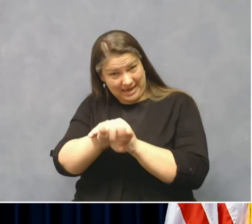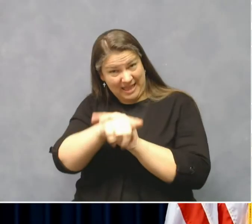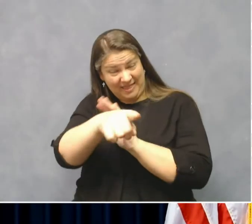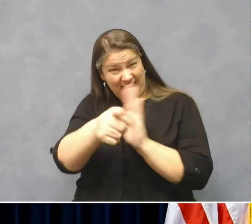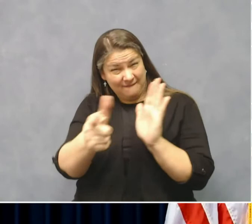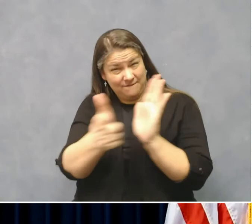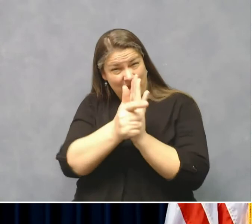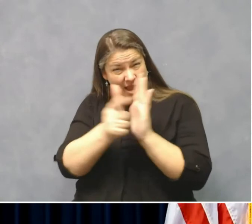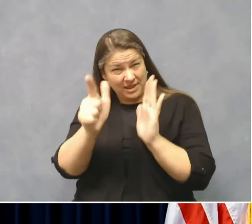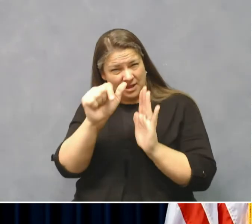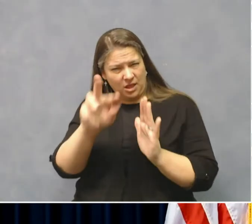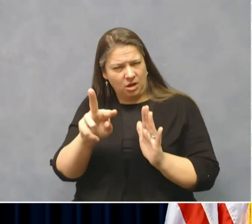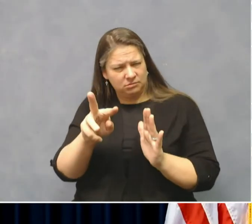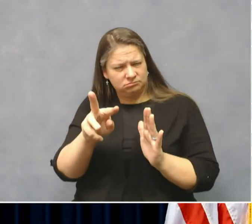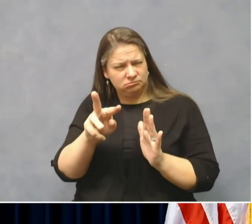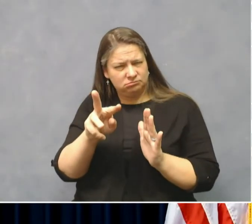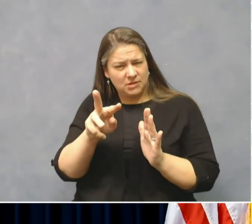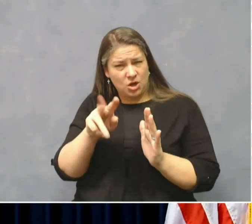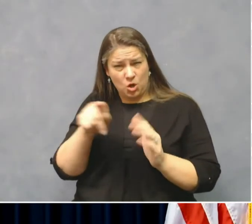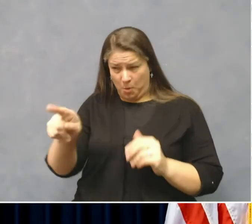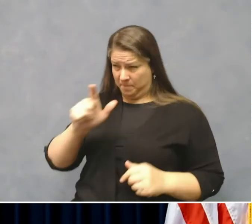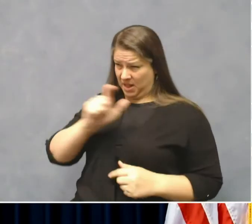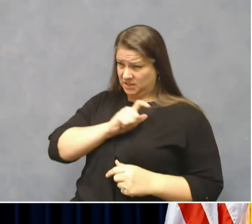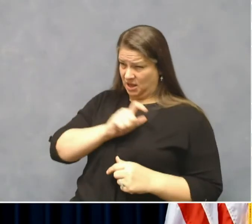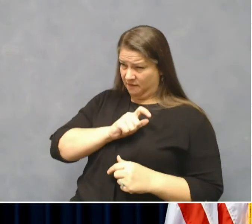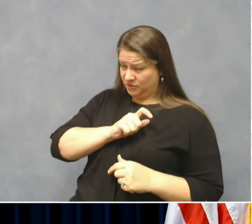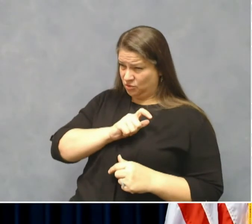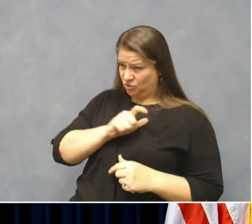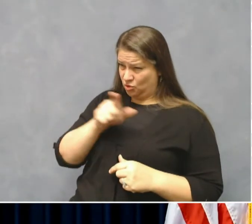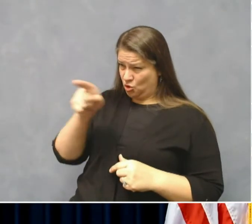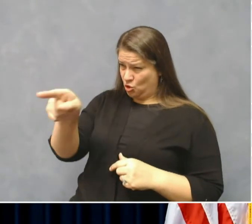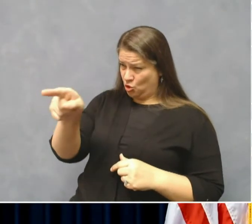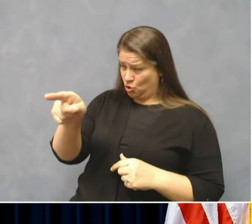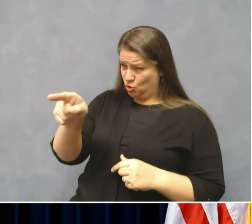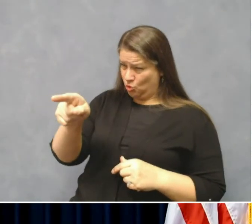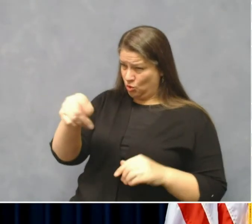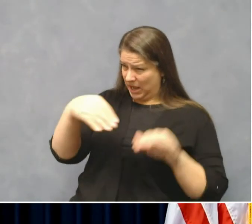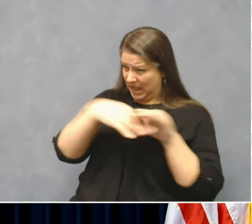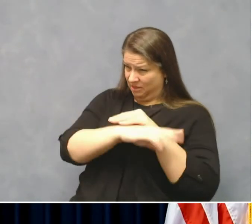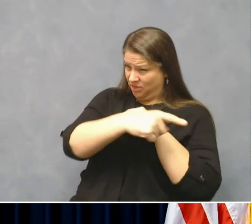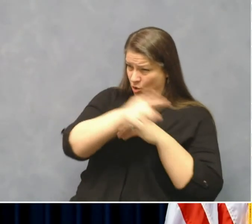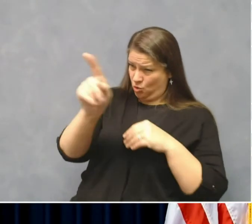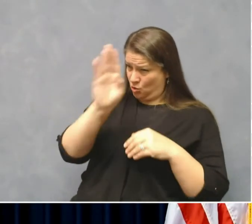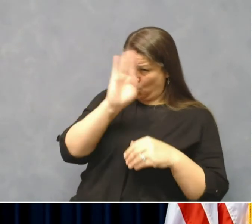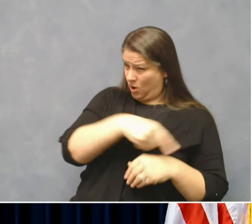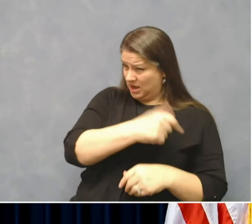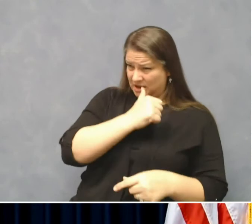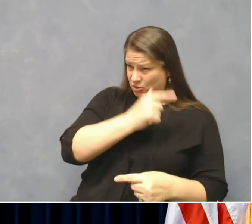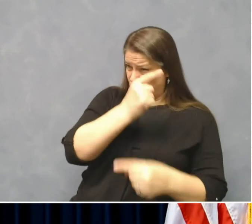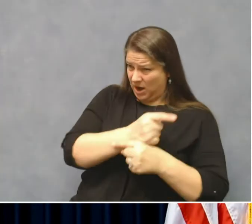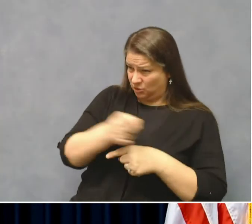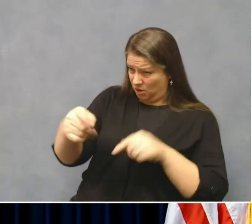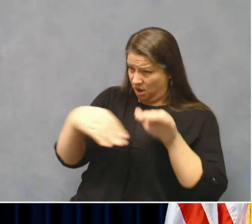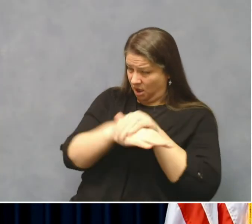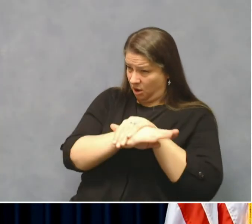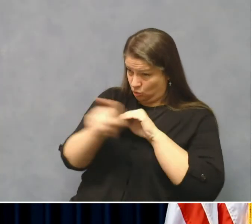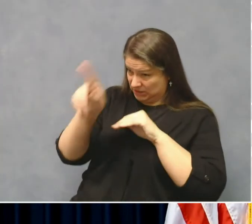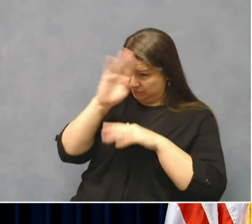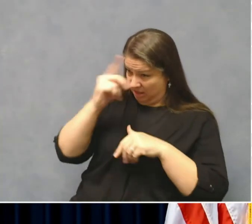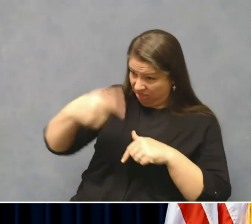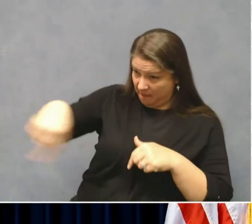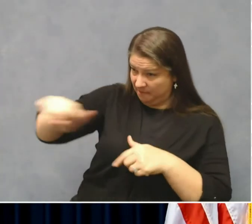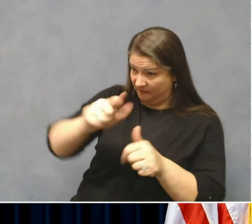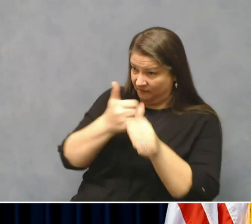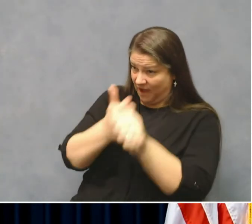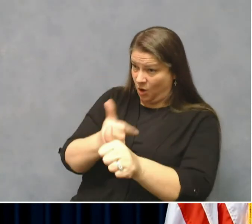can they expect other people that they interact with to follow the rule of law? You know, if somebody doesn't believe in certain